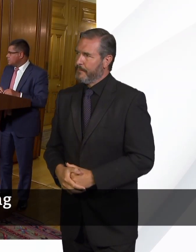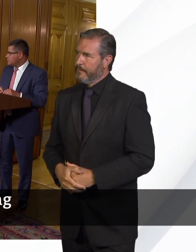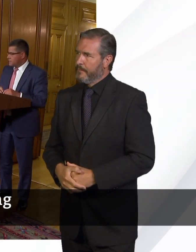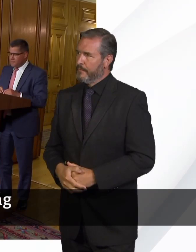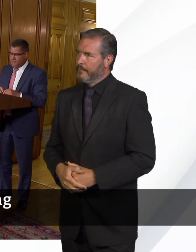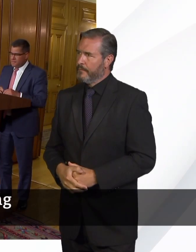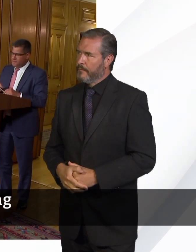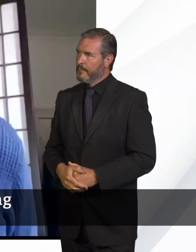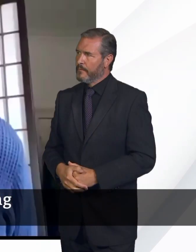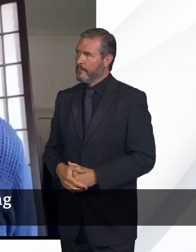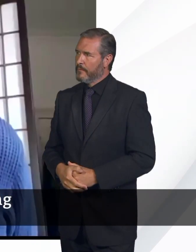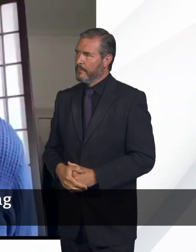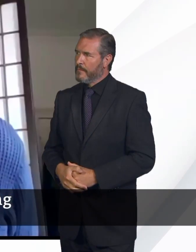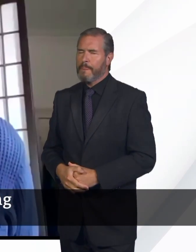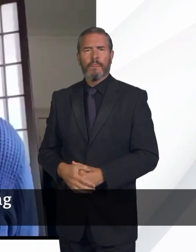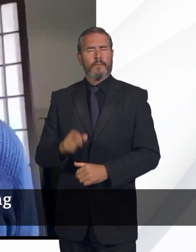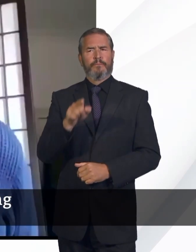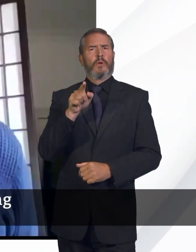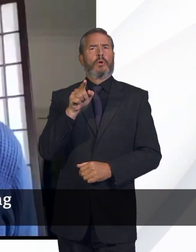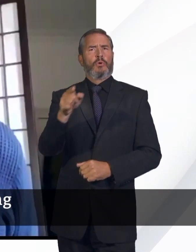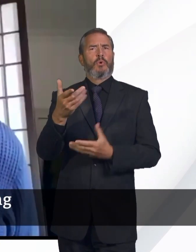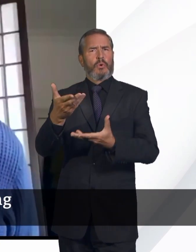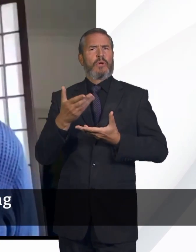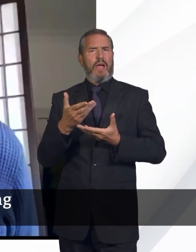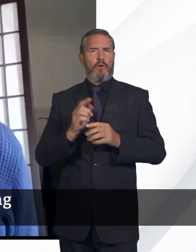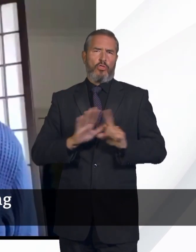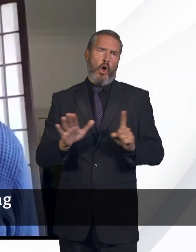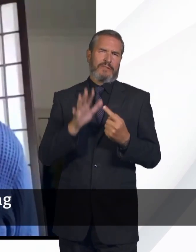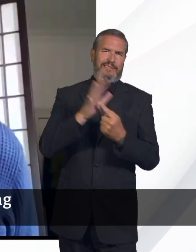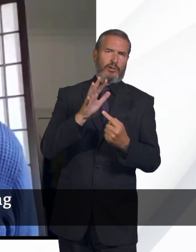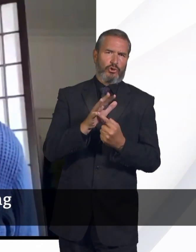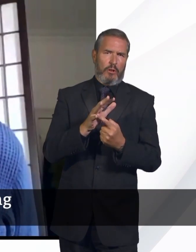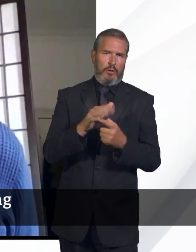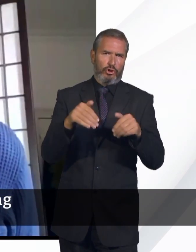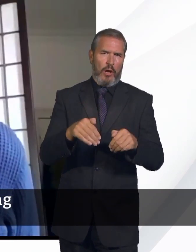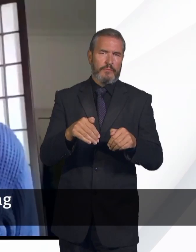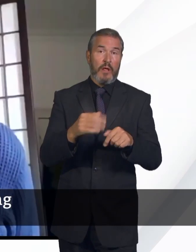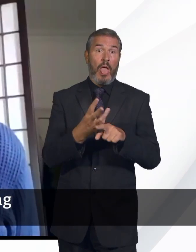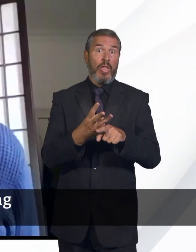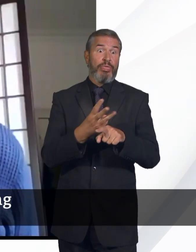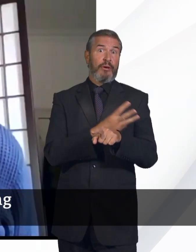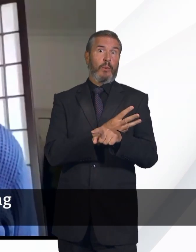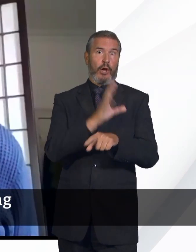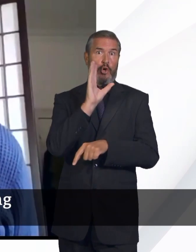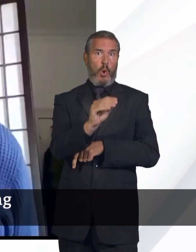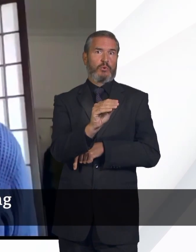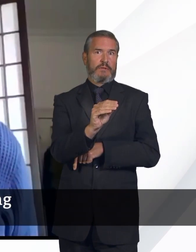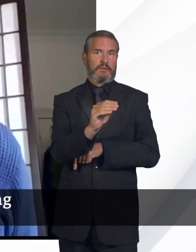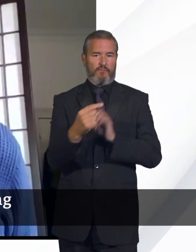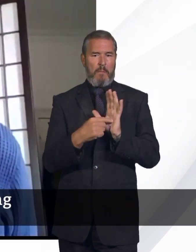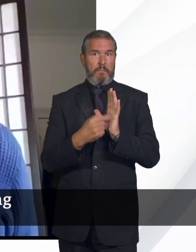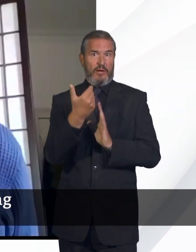Business Secretary, you gave non-essential shops 3 weeks' notice from the COVID secure